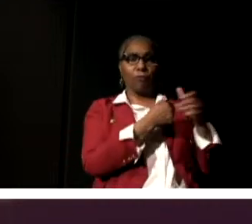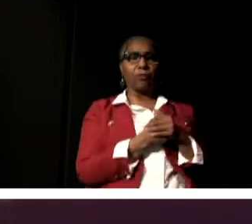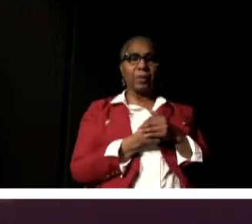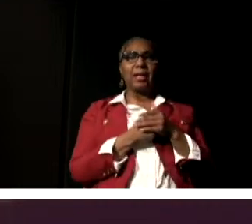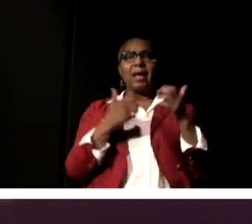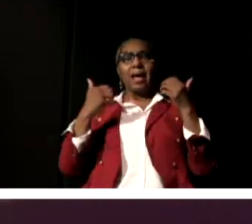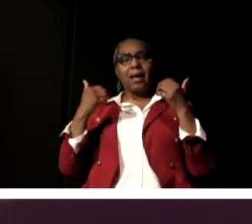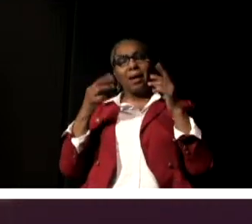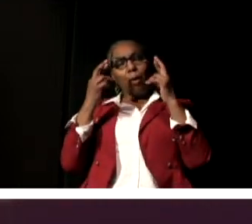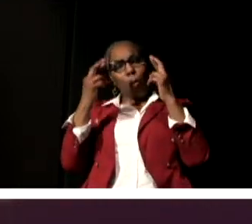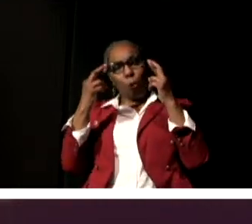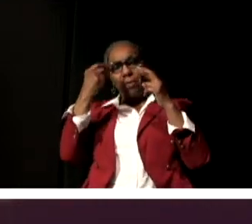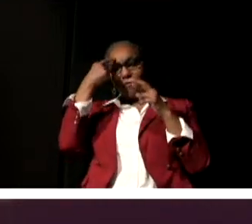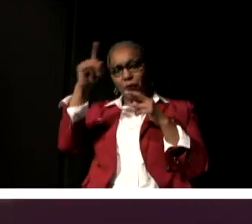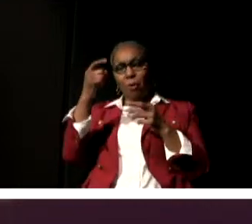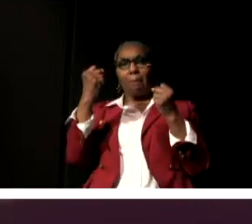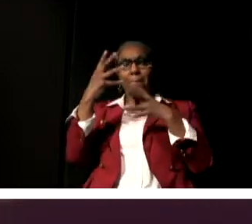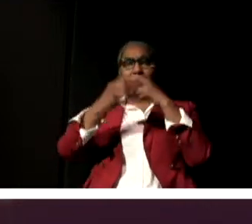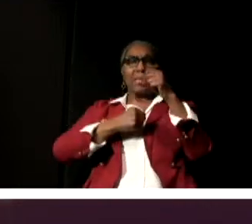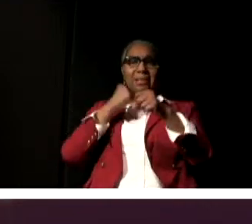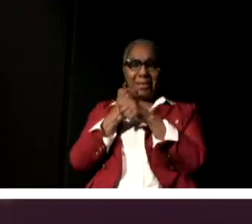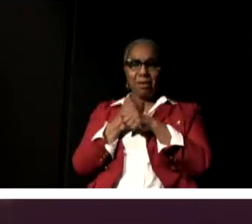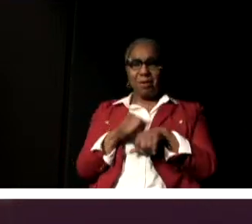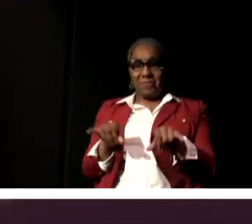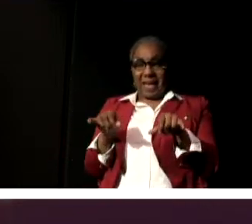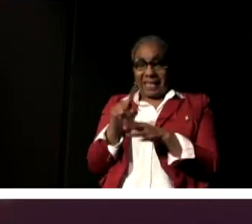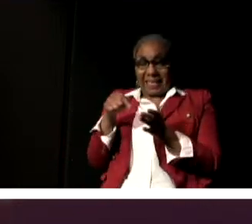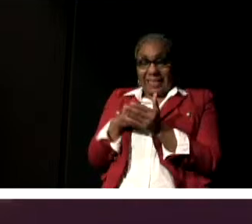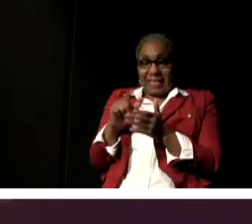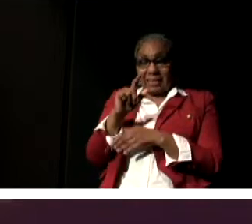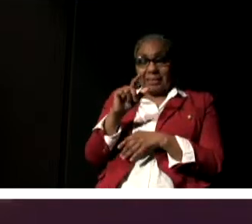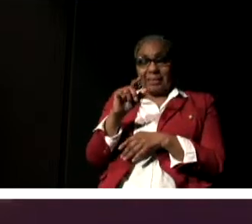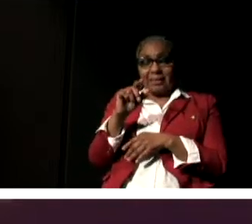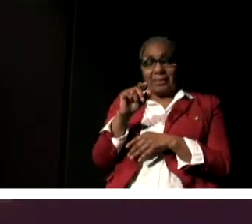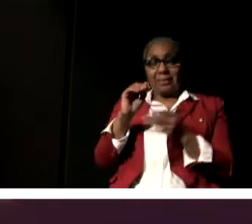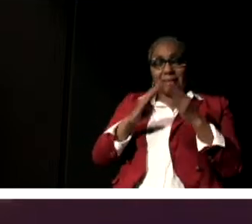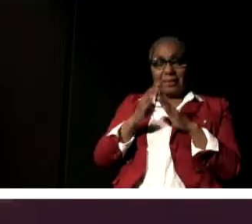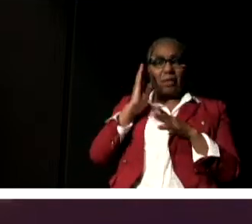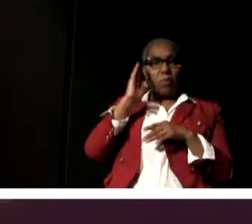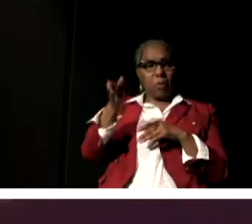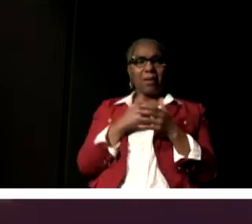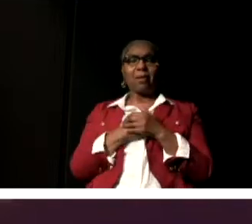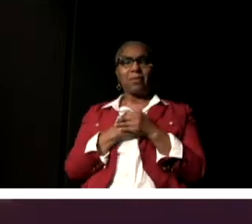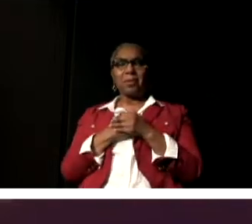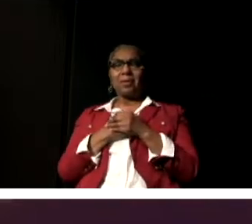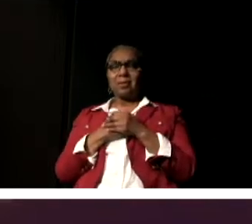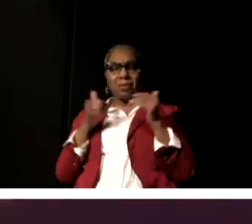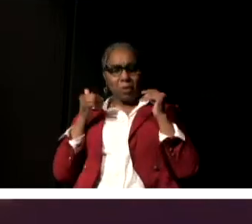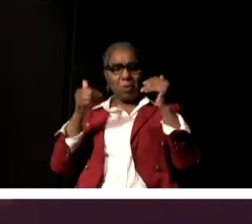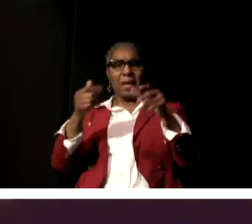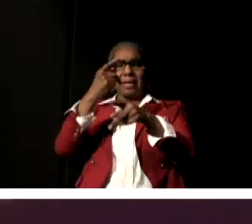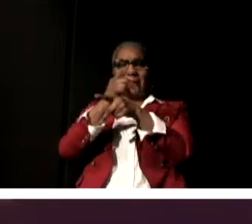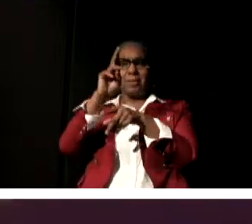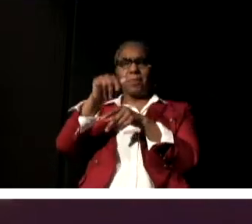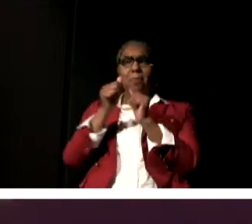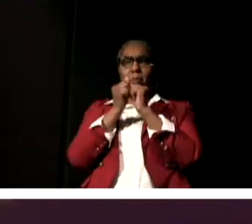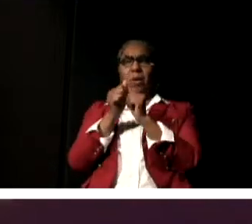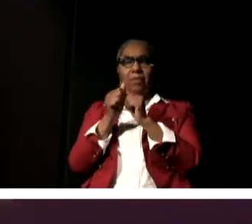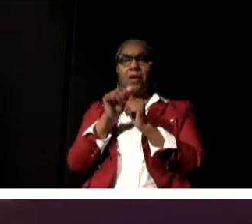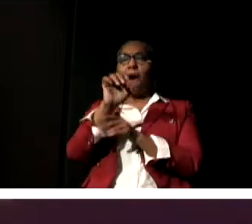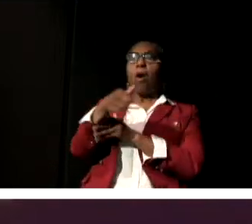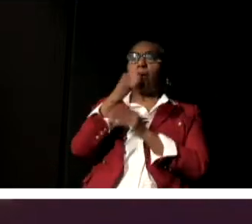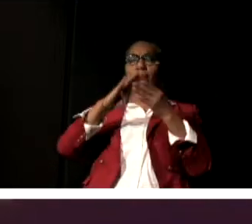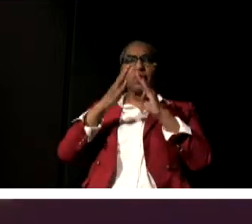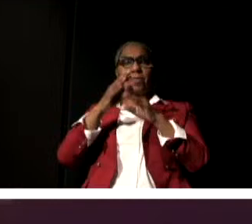has hoped for years that this city would aspire, at the very least, to keep up with surrounding communities